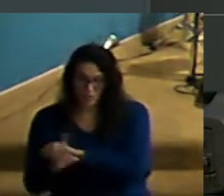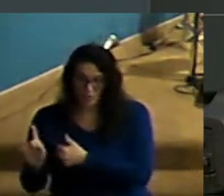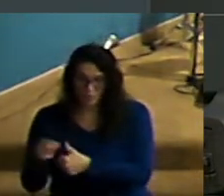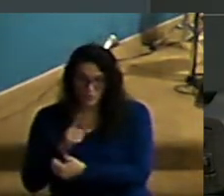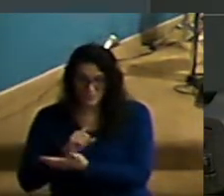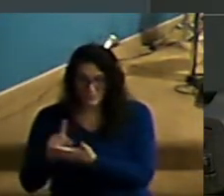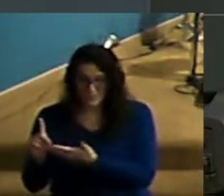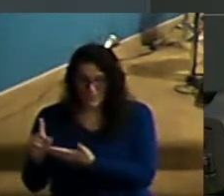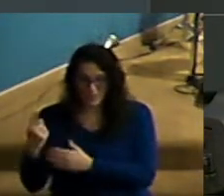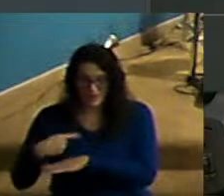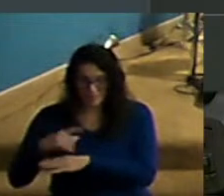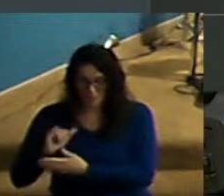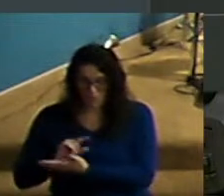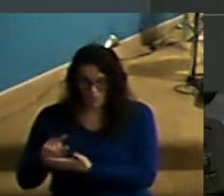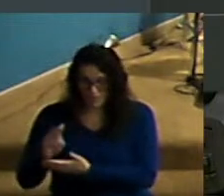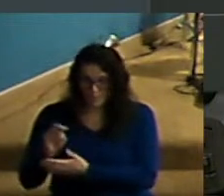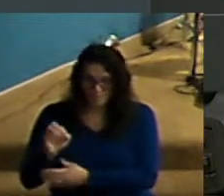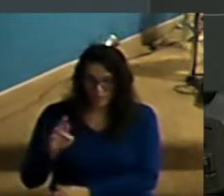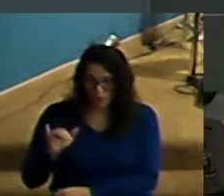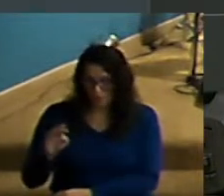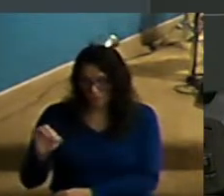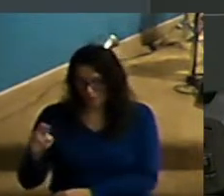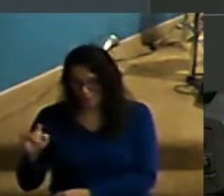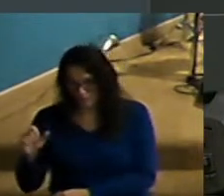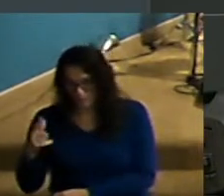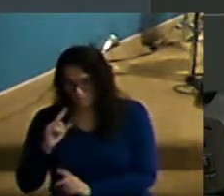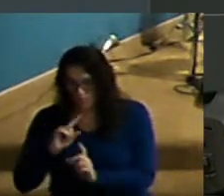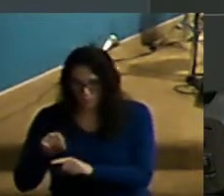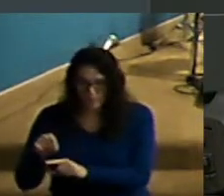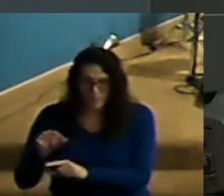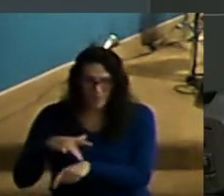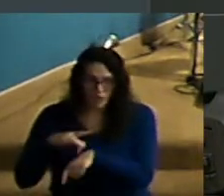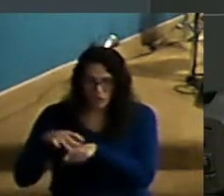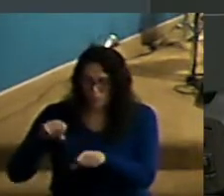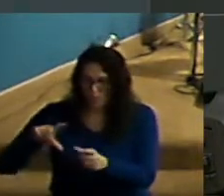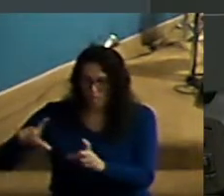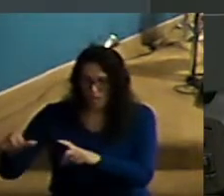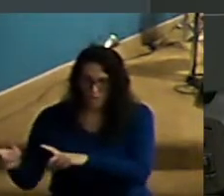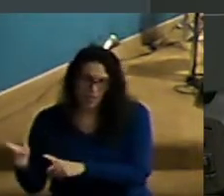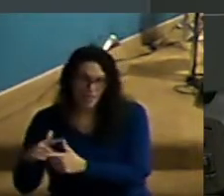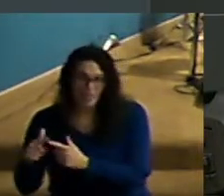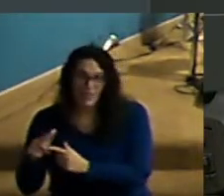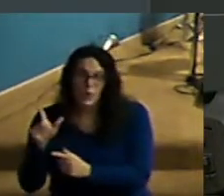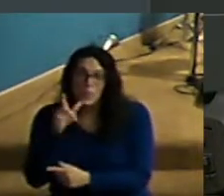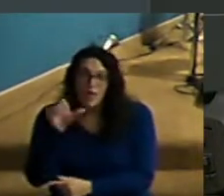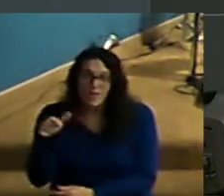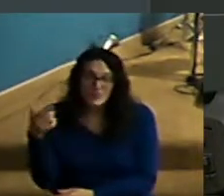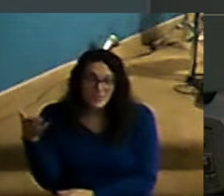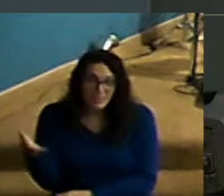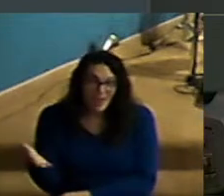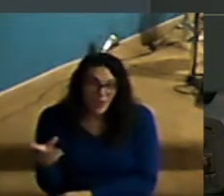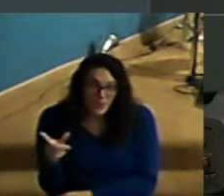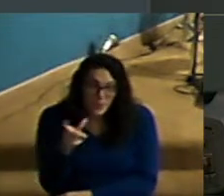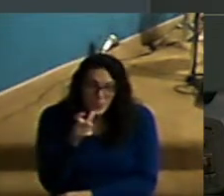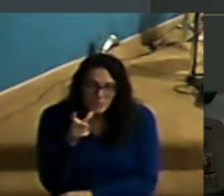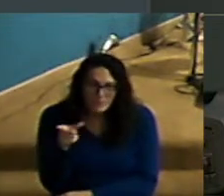Mary Magdalene, Mary, they look at the tomb, there's an earthquake, and guess who else is there? There's an angel.